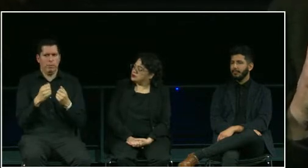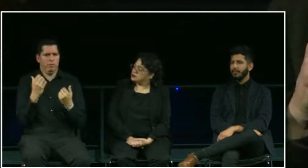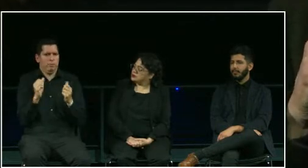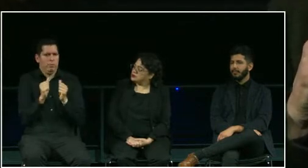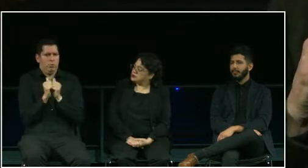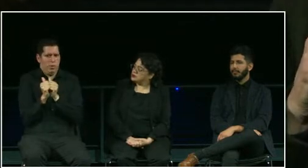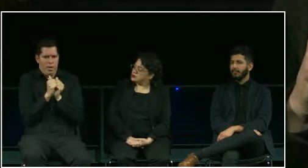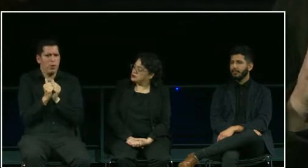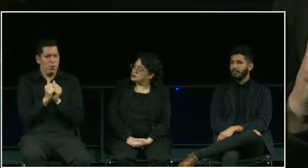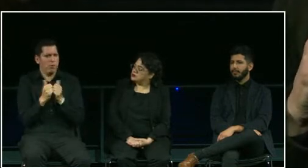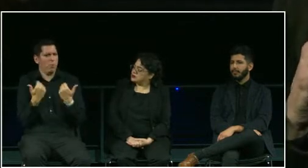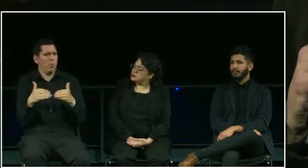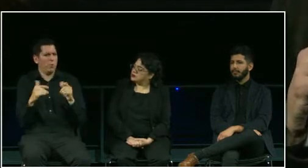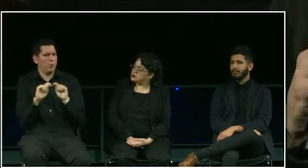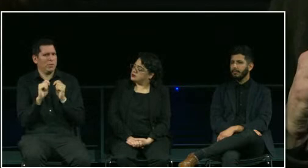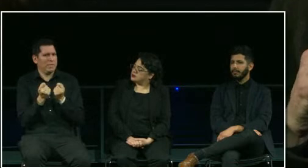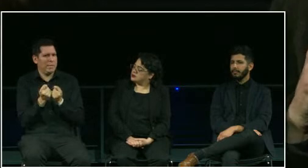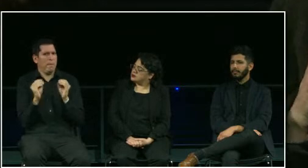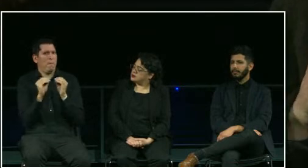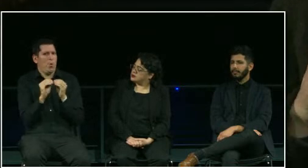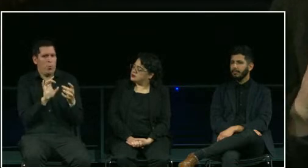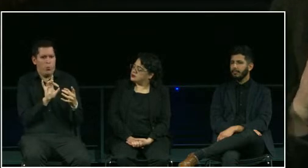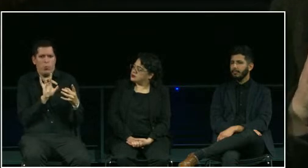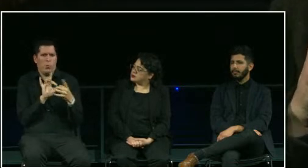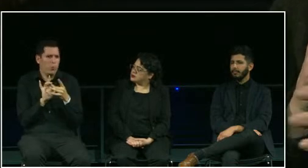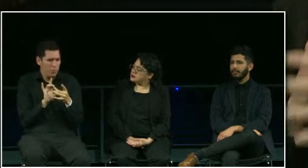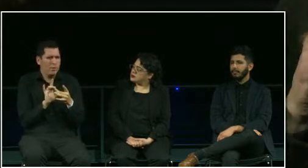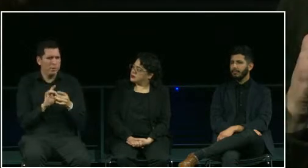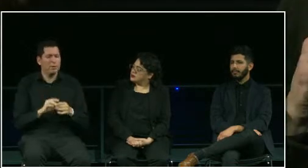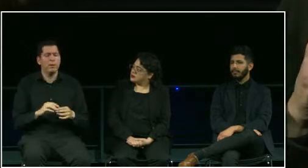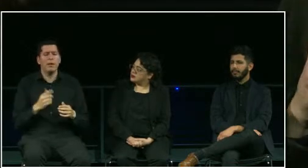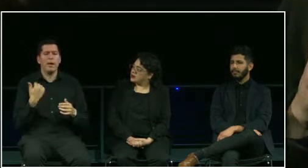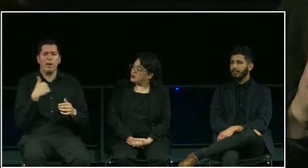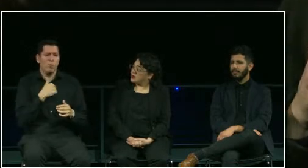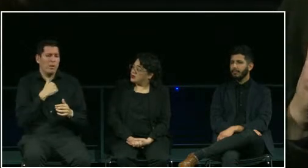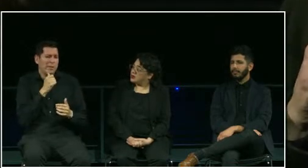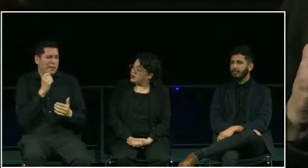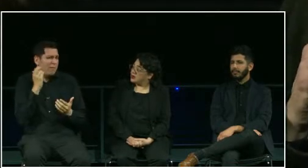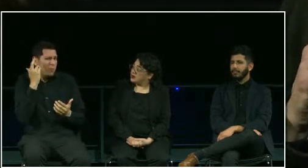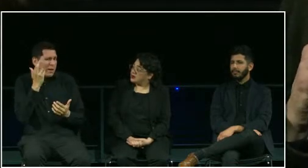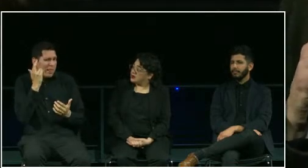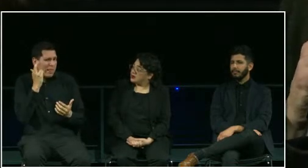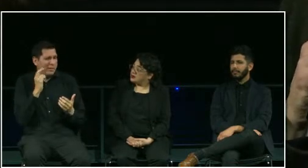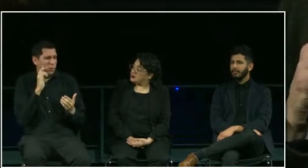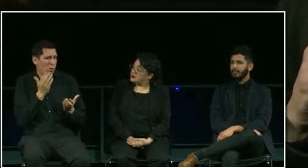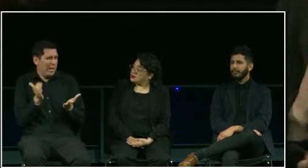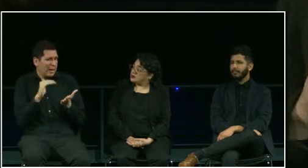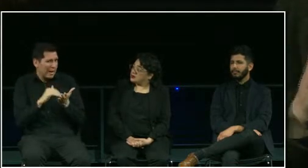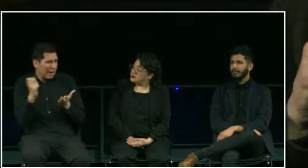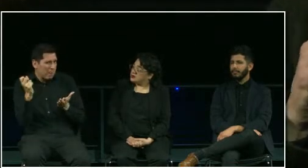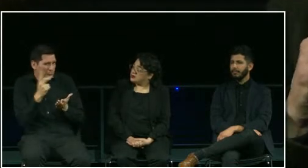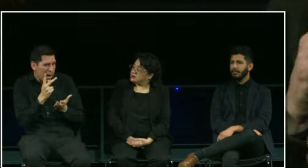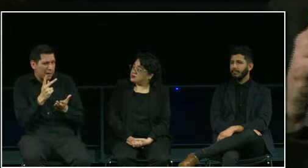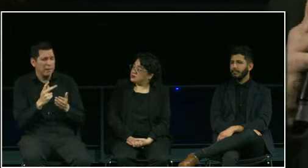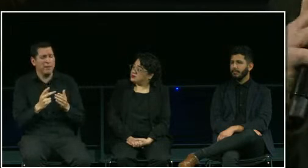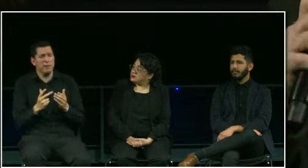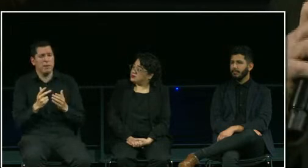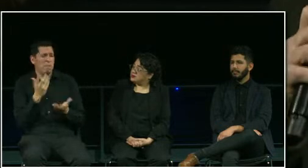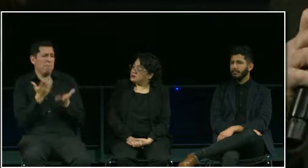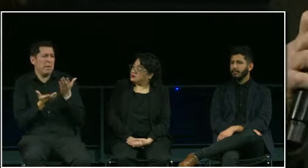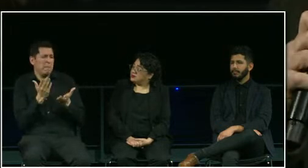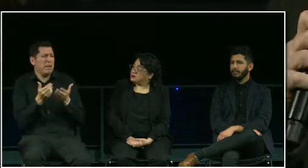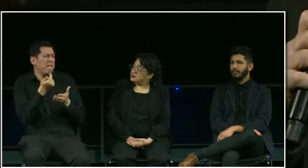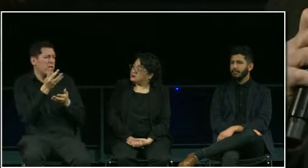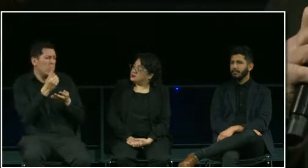close. And so we had done a few weeks of animation, we shut down, and we didn't know if we would be able to come back up or when. And at first it was like, oh, maybe it's a